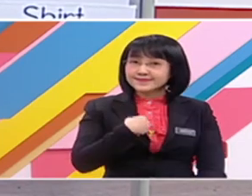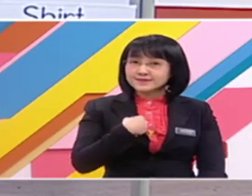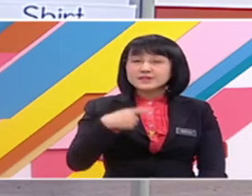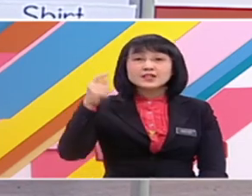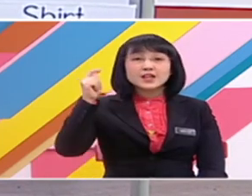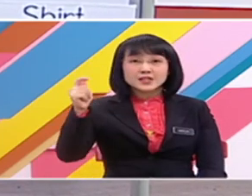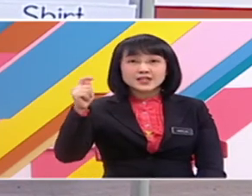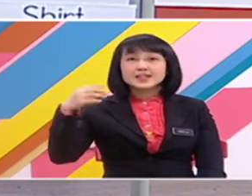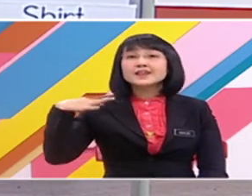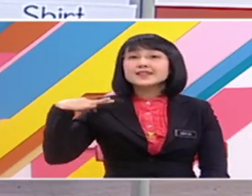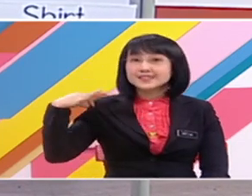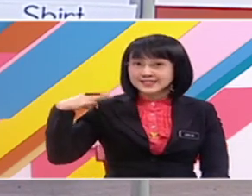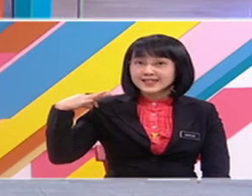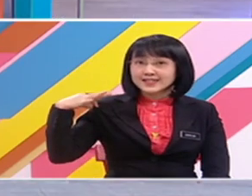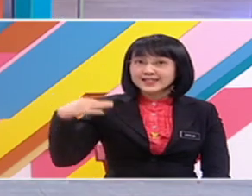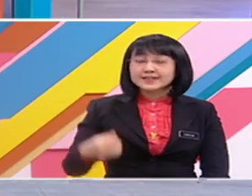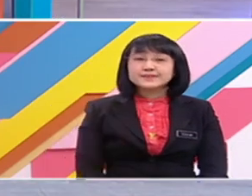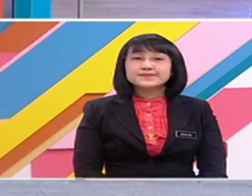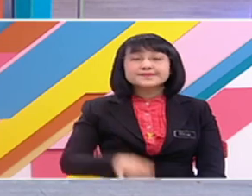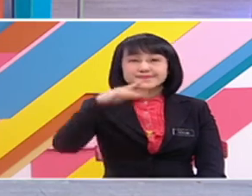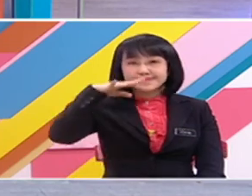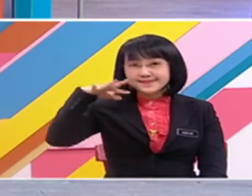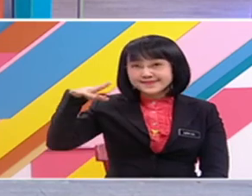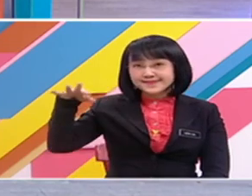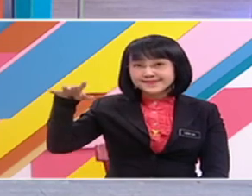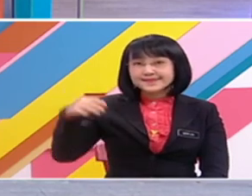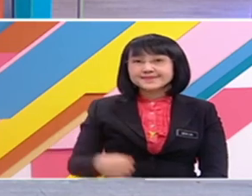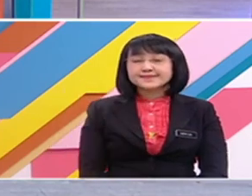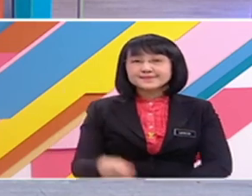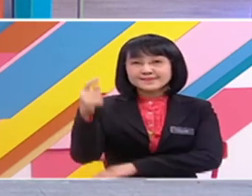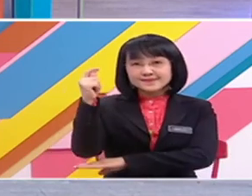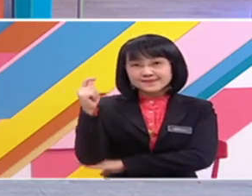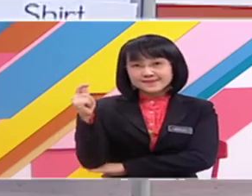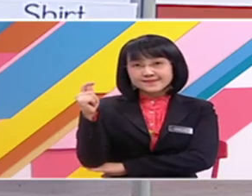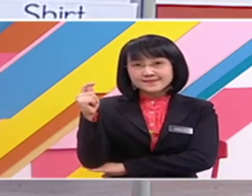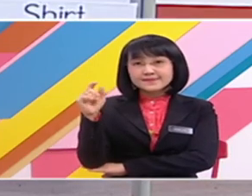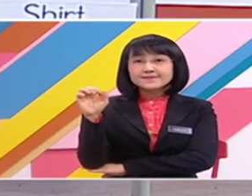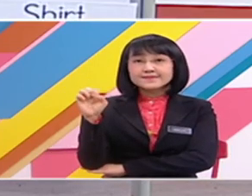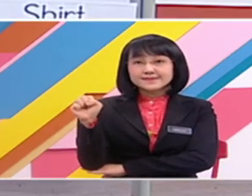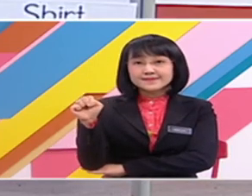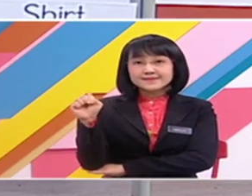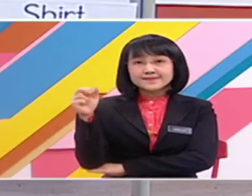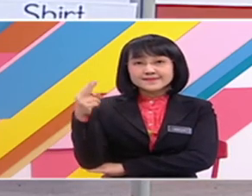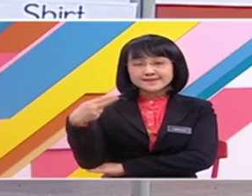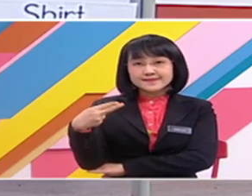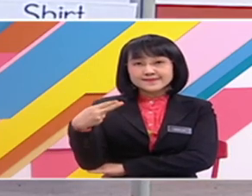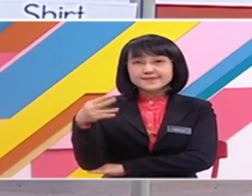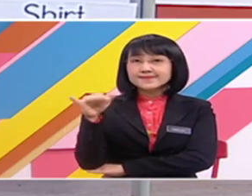T-shirt. Okay. Let's spell t-shirt. T S H